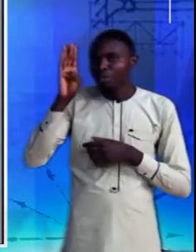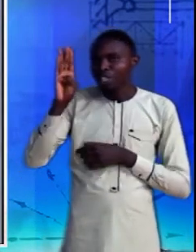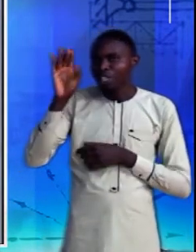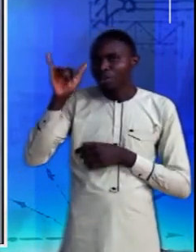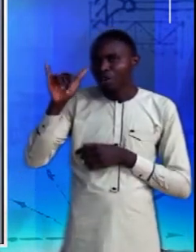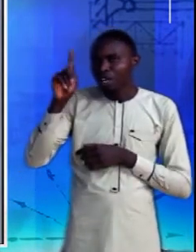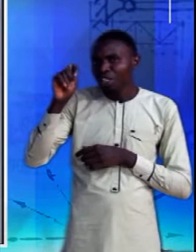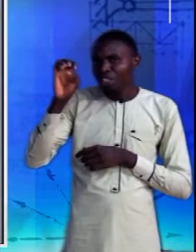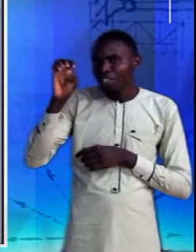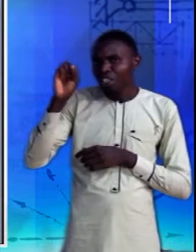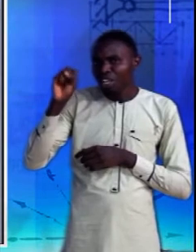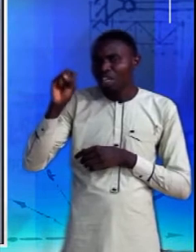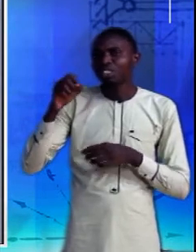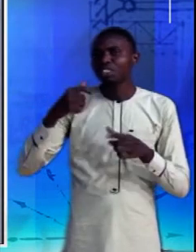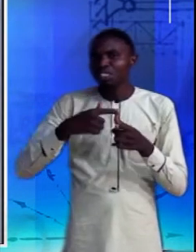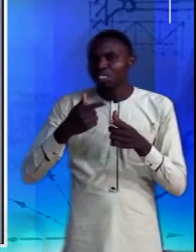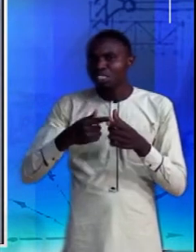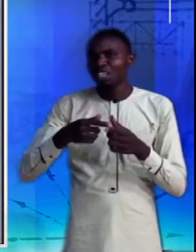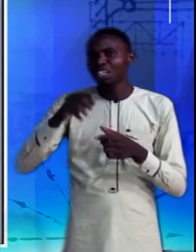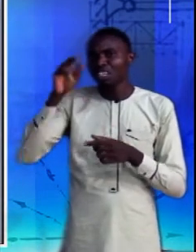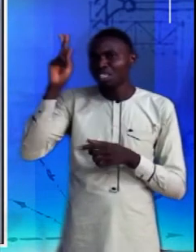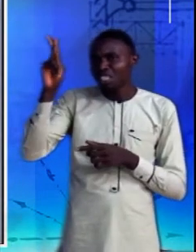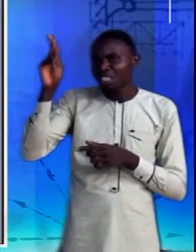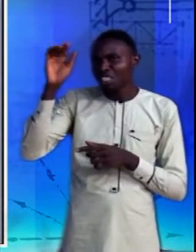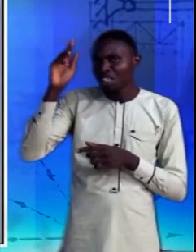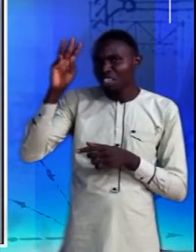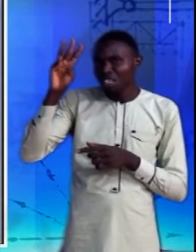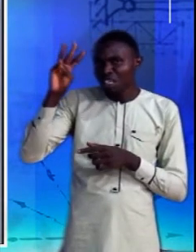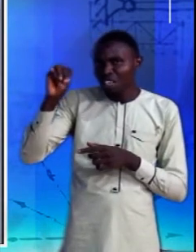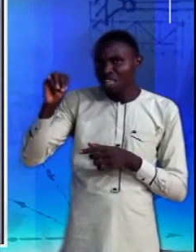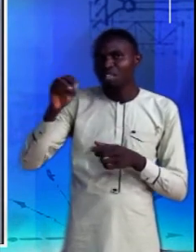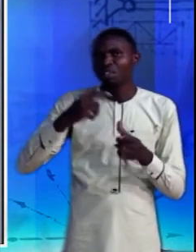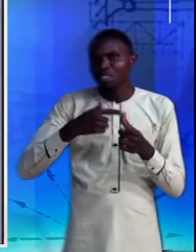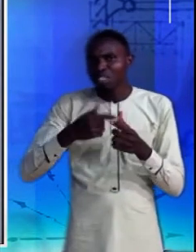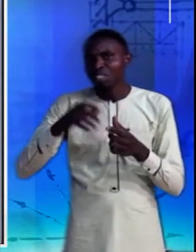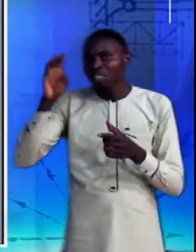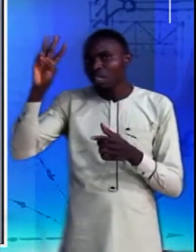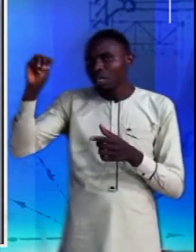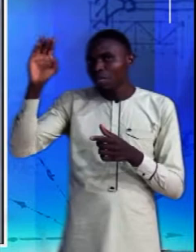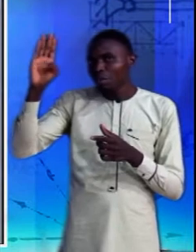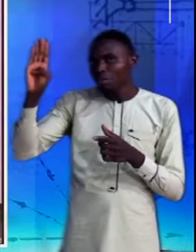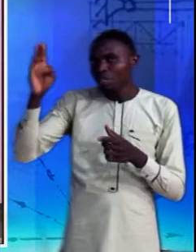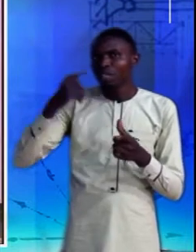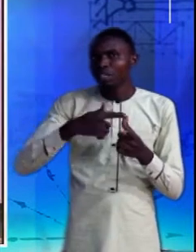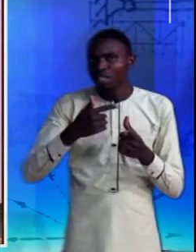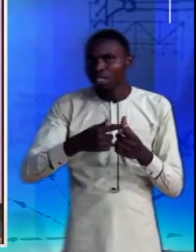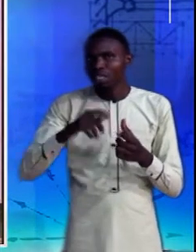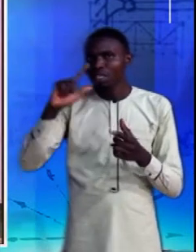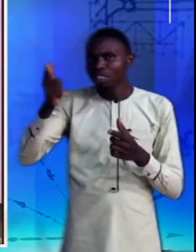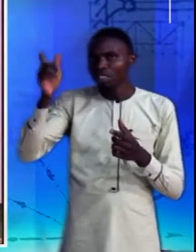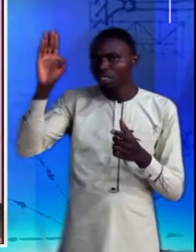Then after meter, we also have what we call a decameter,